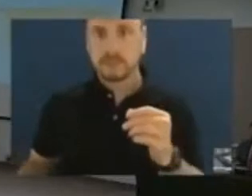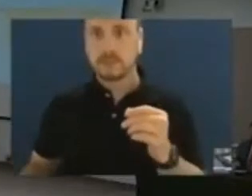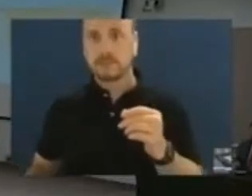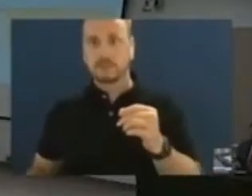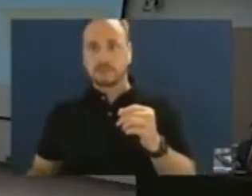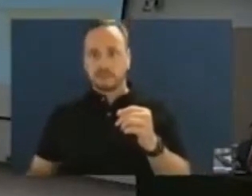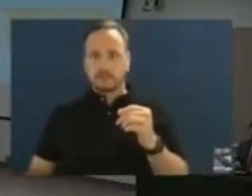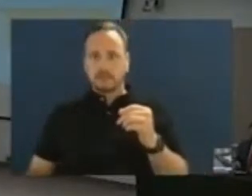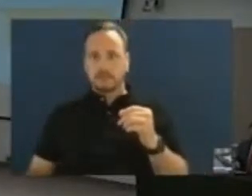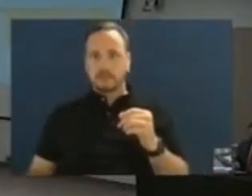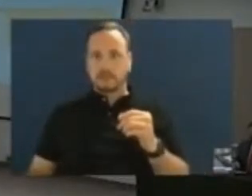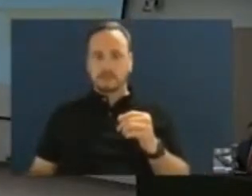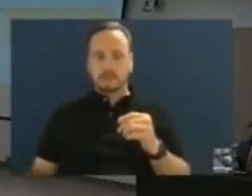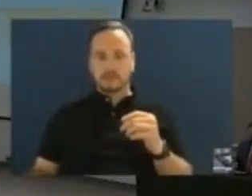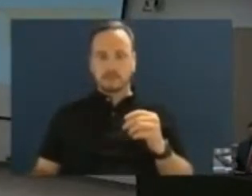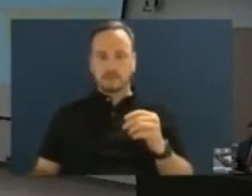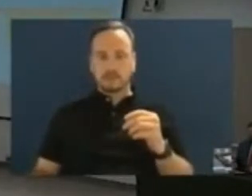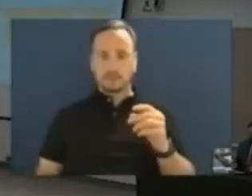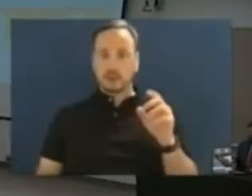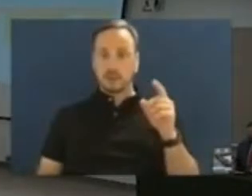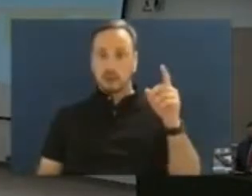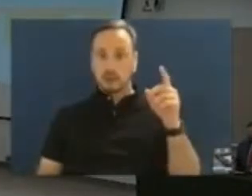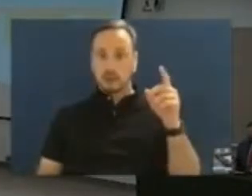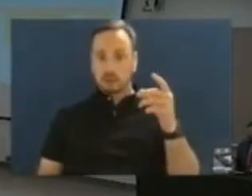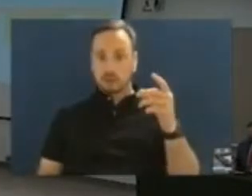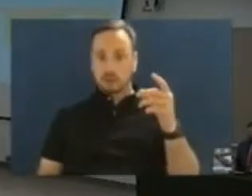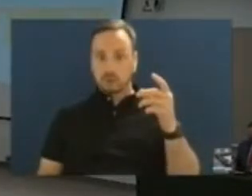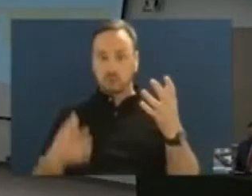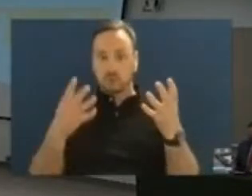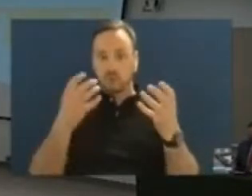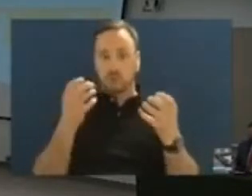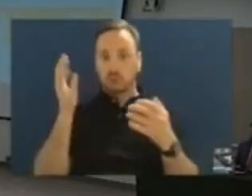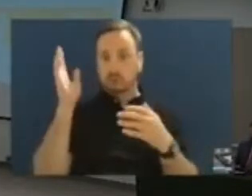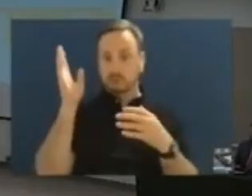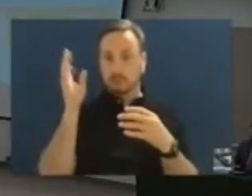Byers-Bailey. Ms. De La Hara, would you like to speak to your motion?